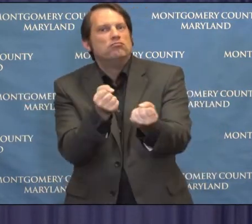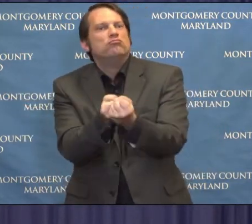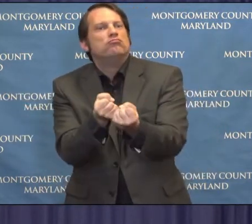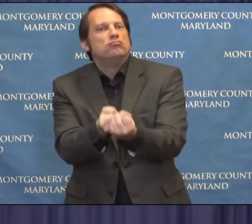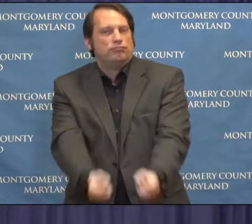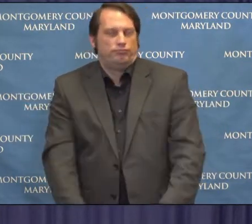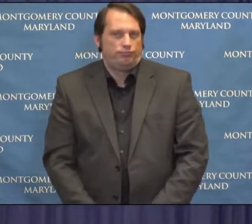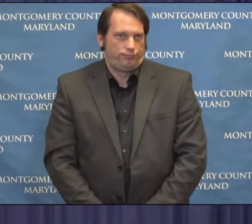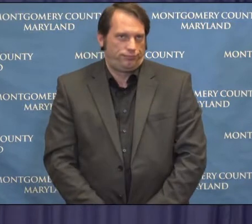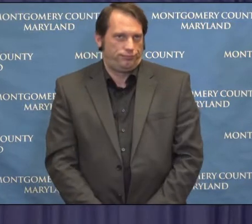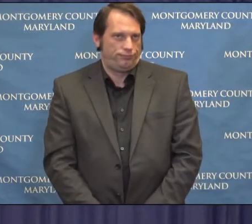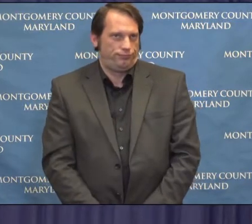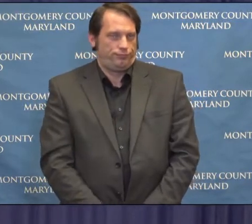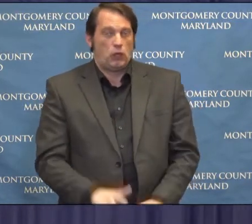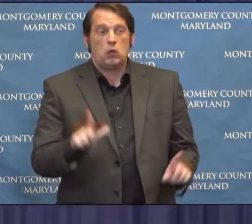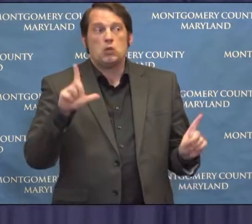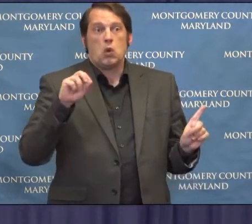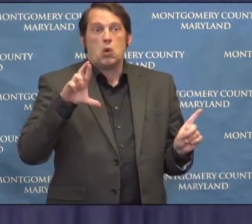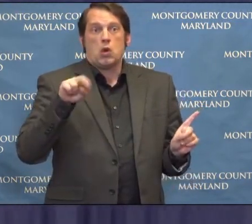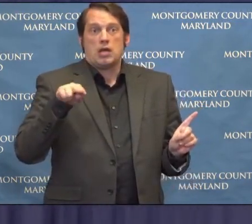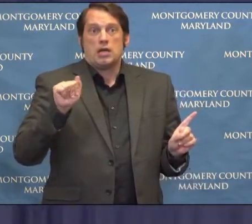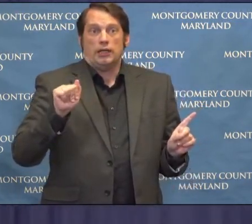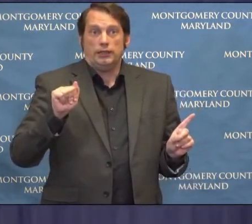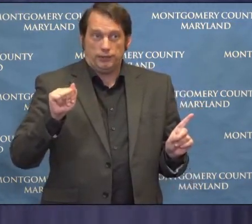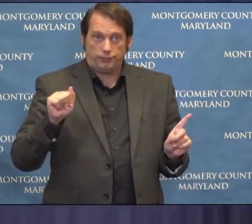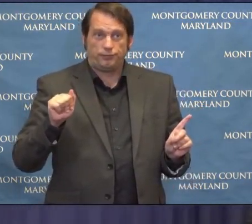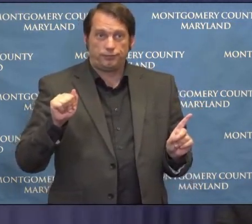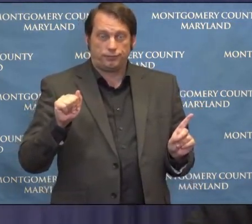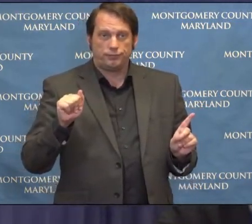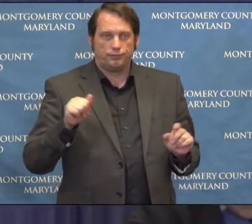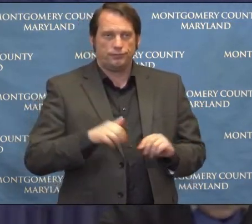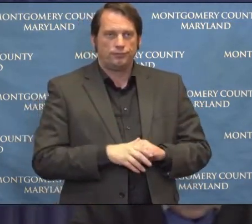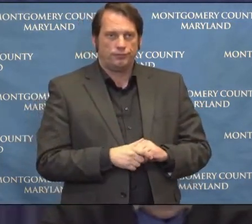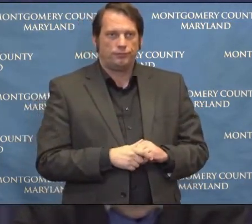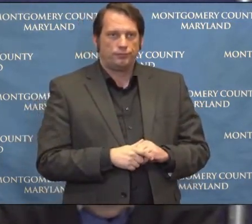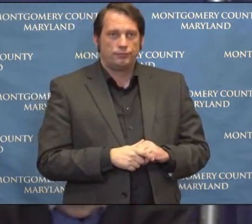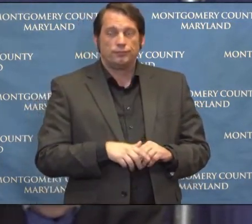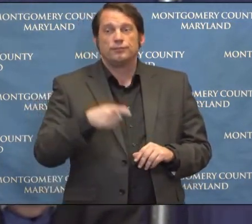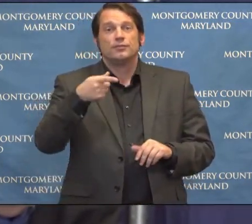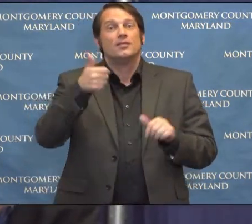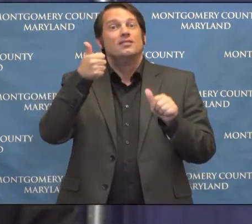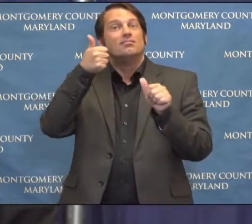Executive, the President and the Governor are talking about developing plans